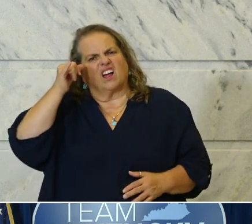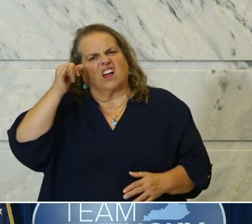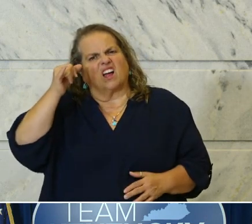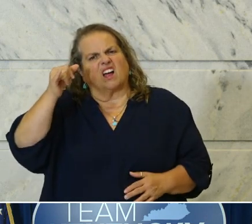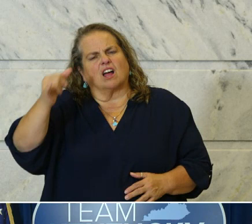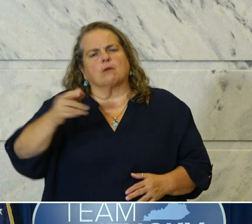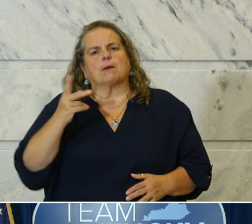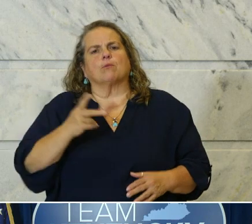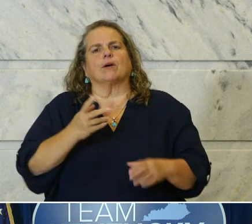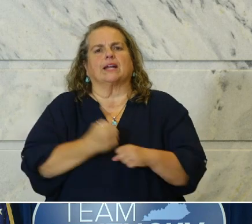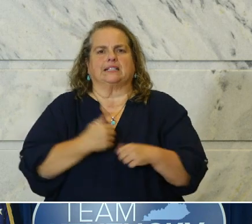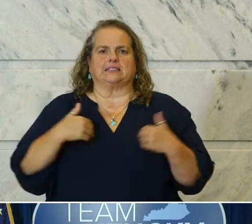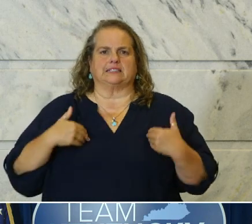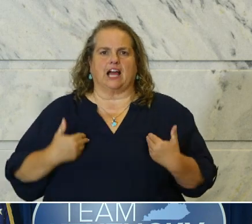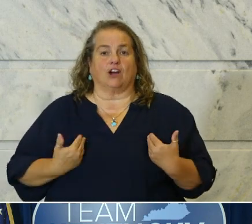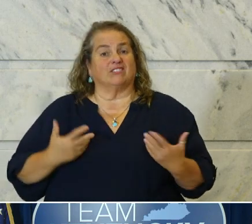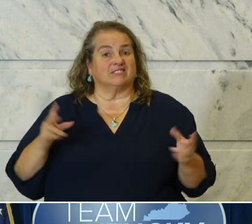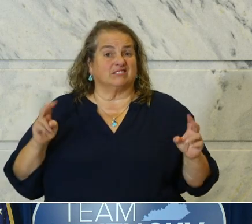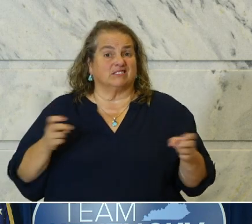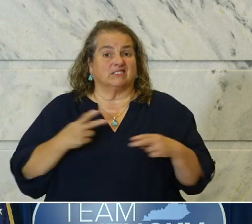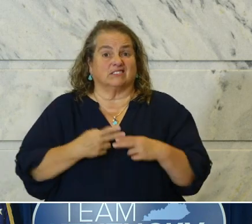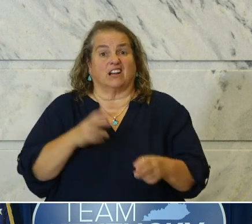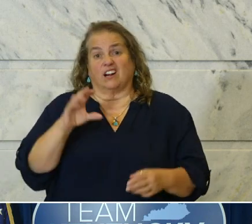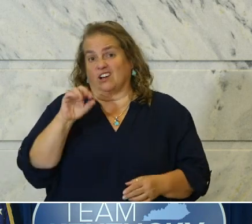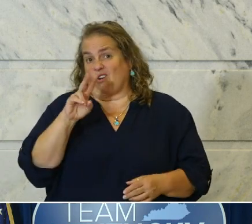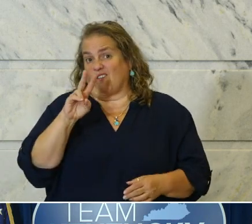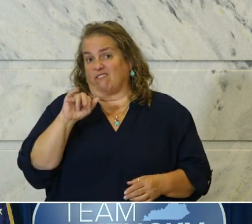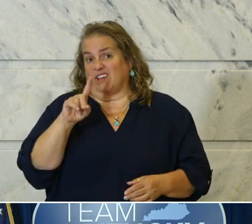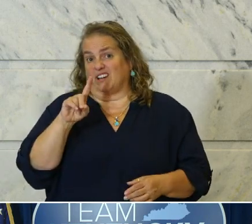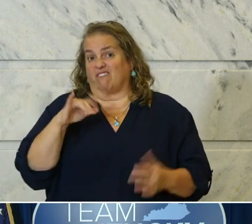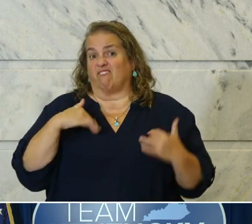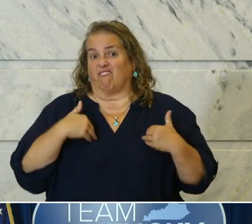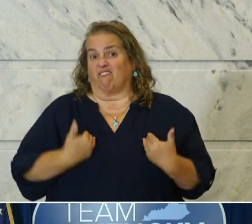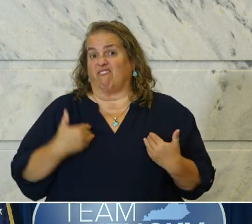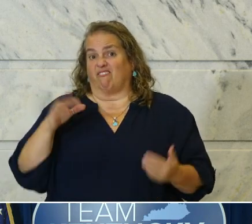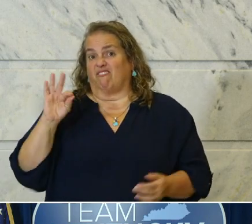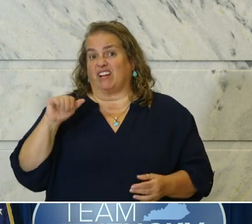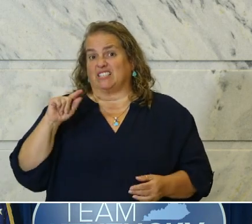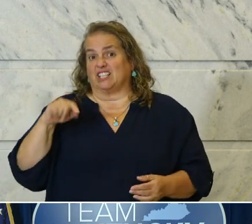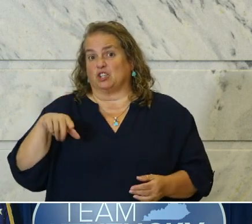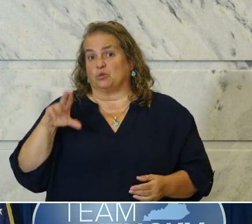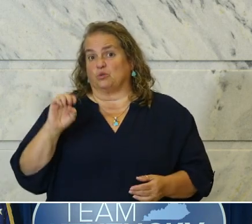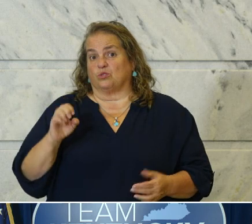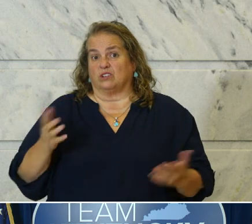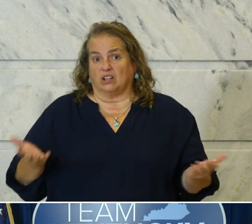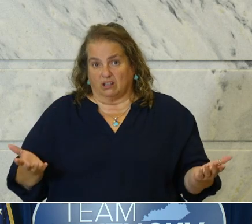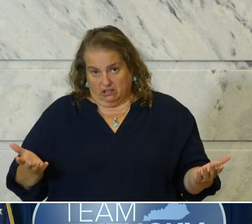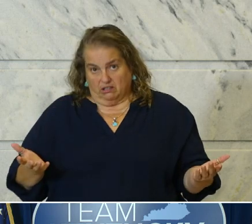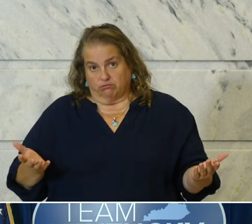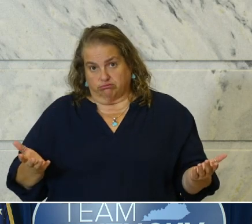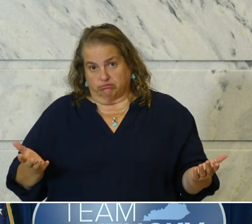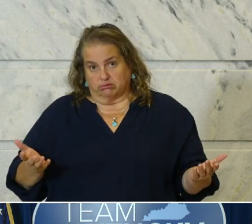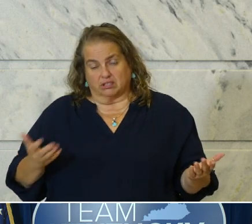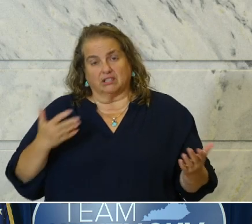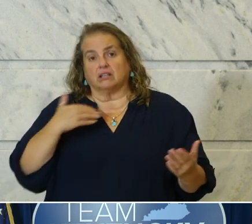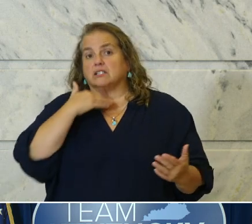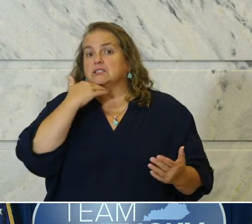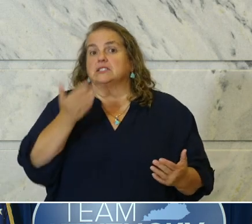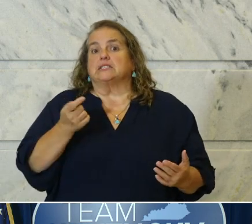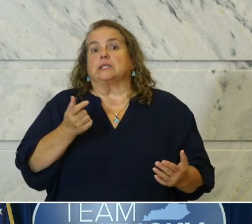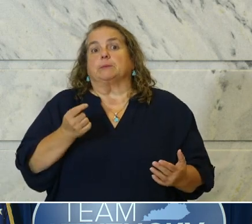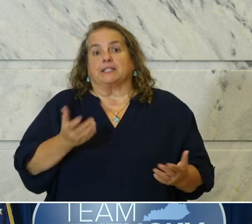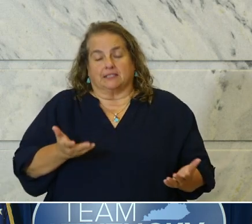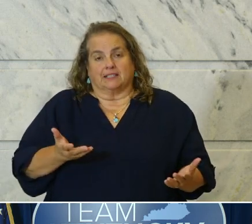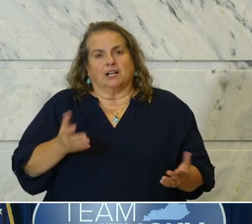COVID fatigue, and maybe not following the practices as well. The time when we asked for school to be pushed off and